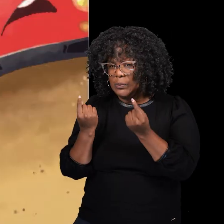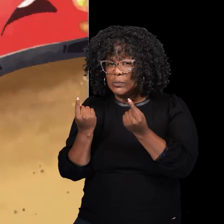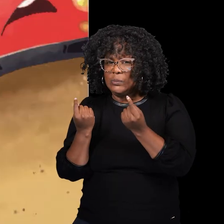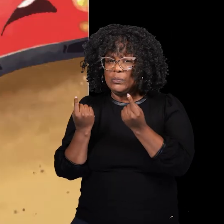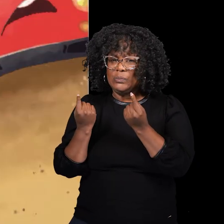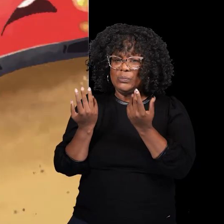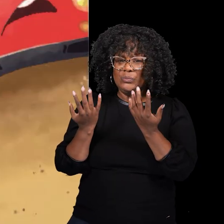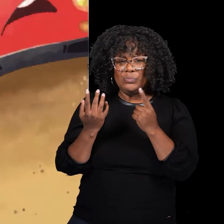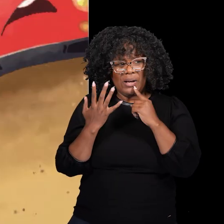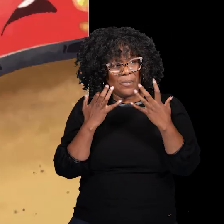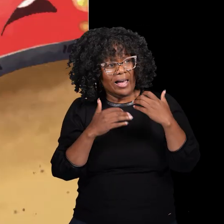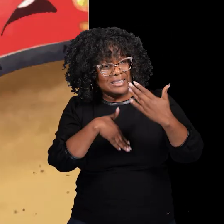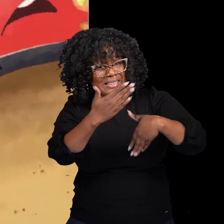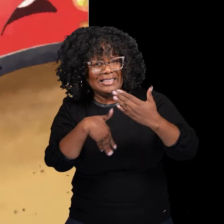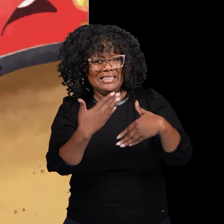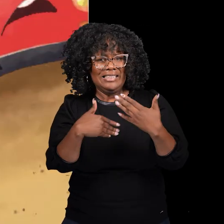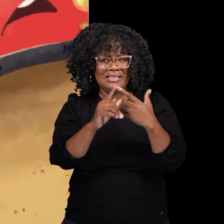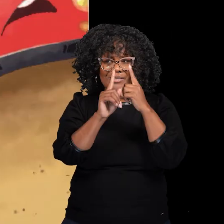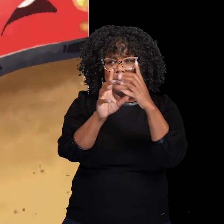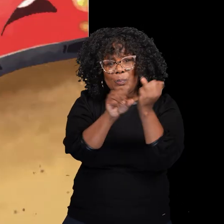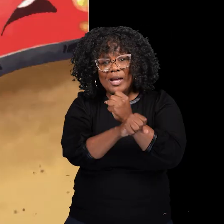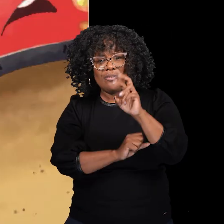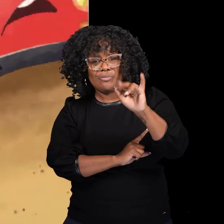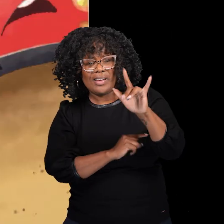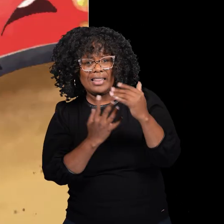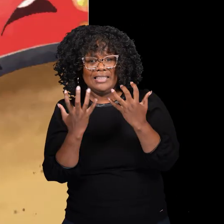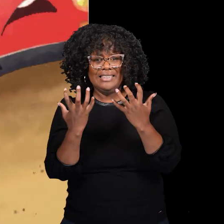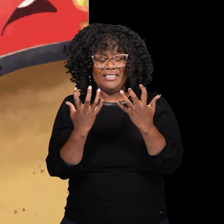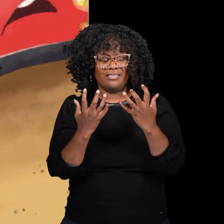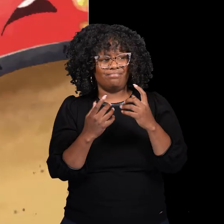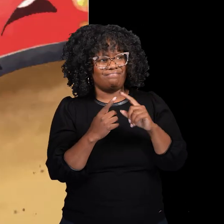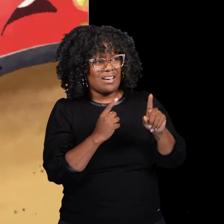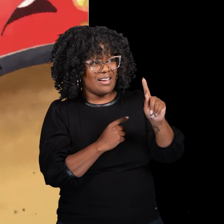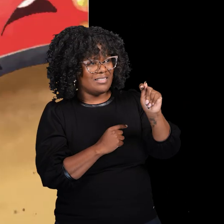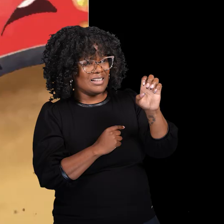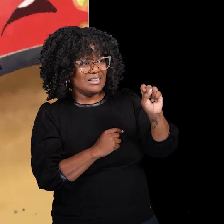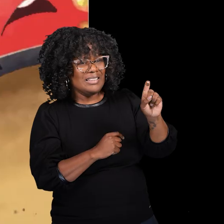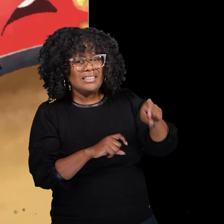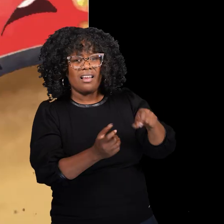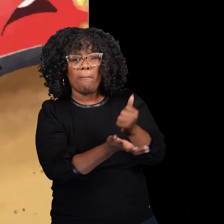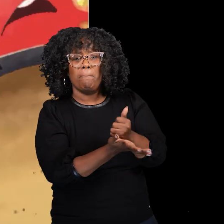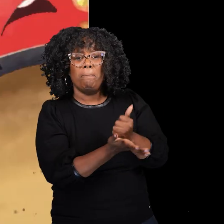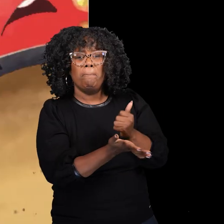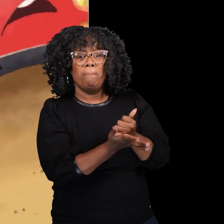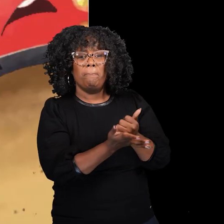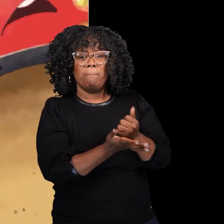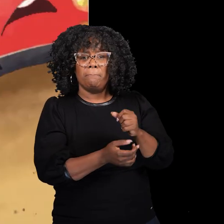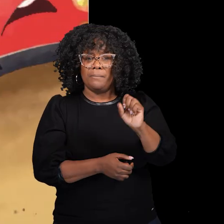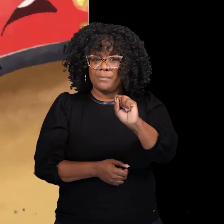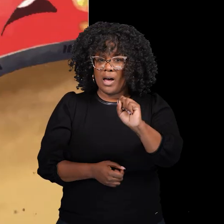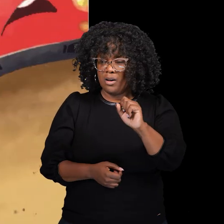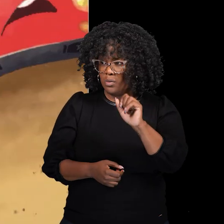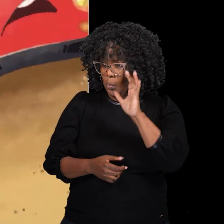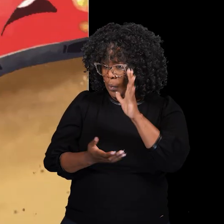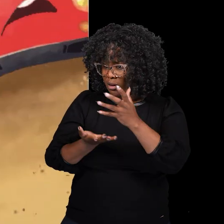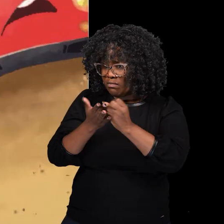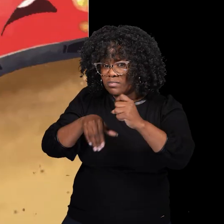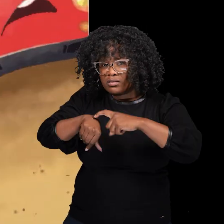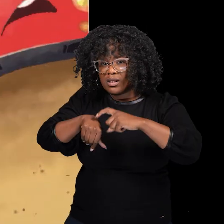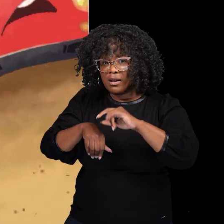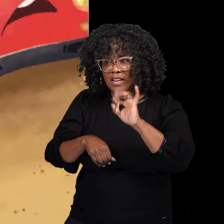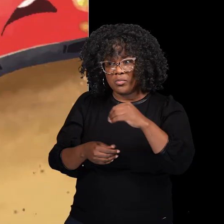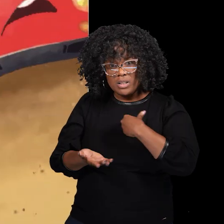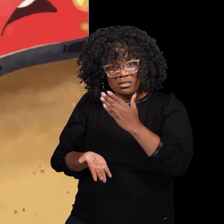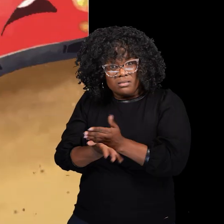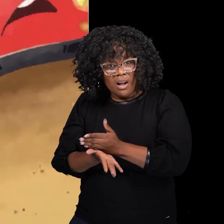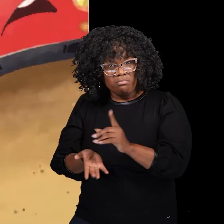know what to do. She really wants to keep going and win the rally, but Tess needs help. Scout, will we